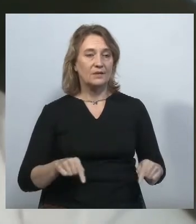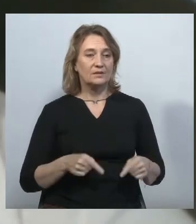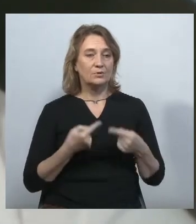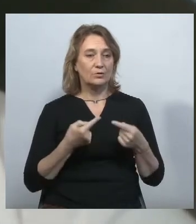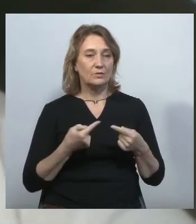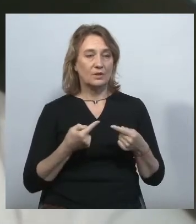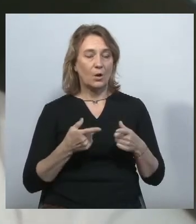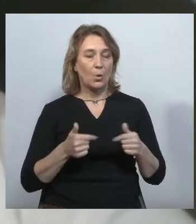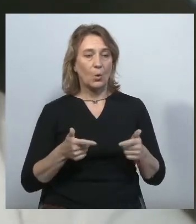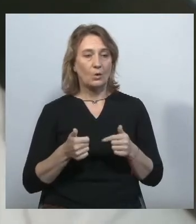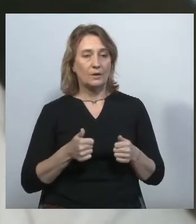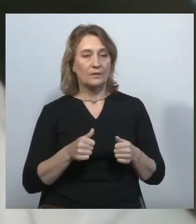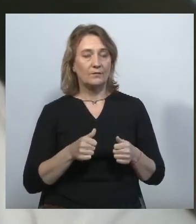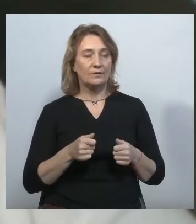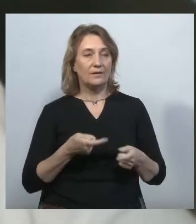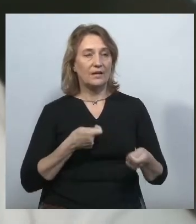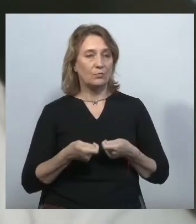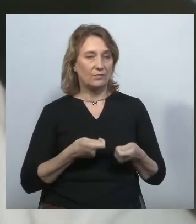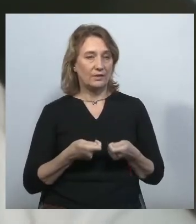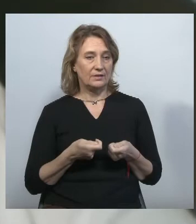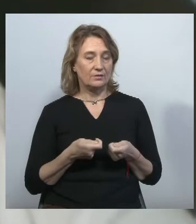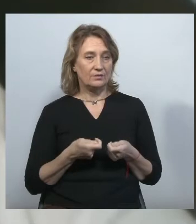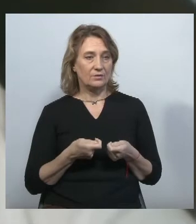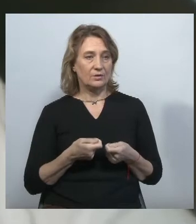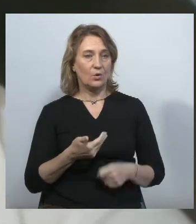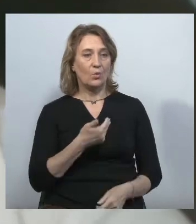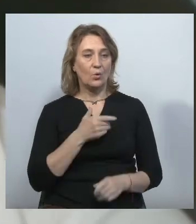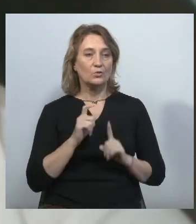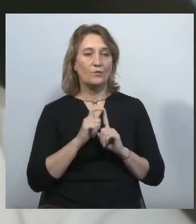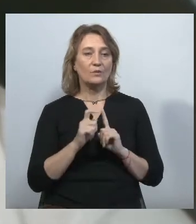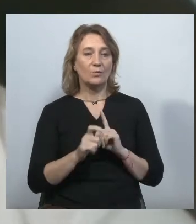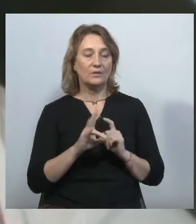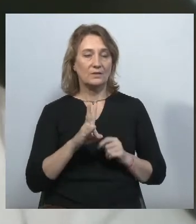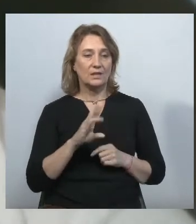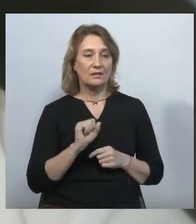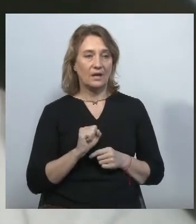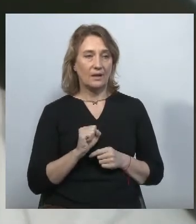process, creation of a co-regulation authority, and so on and so forth.